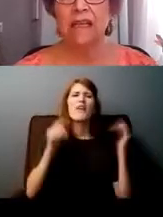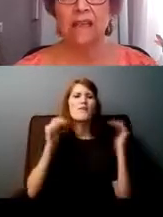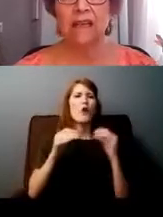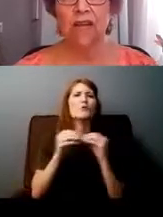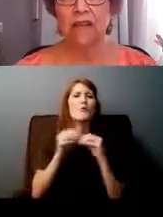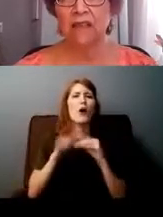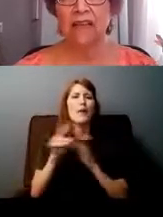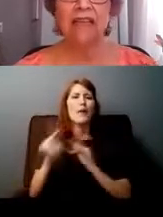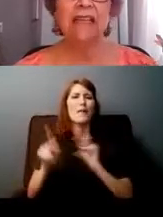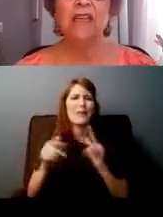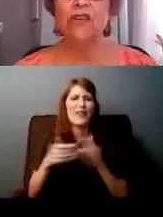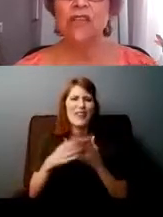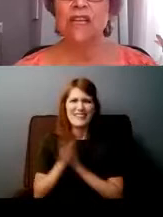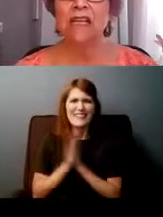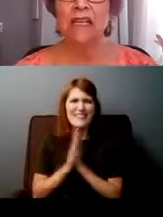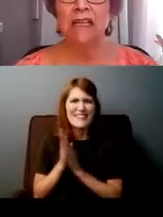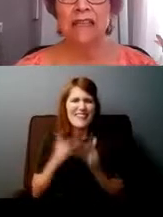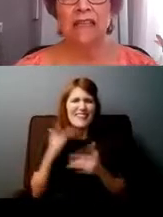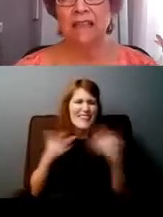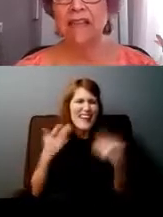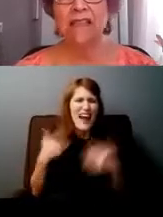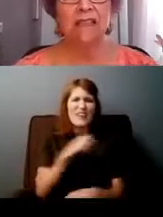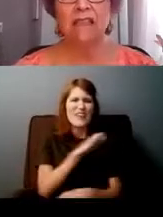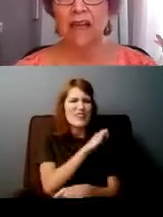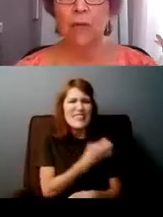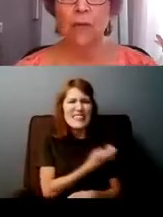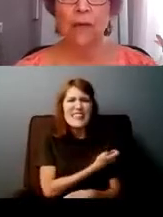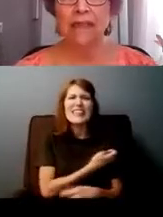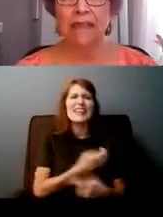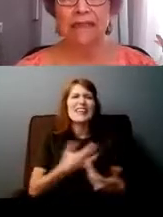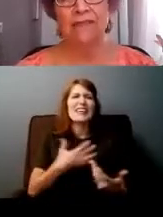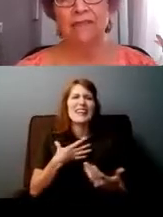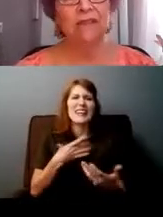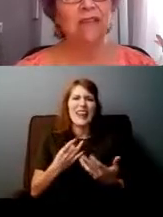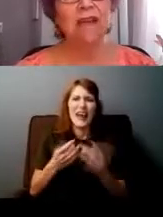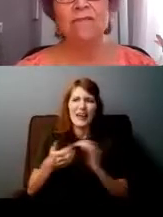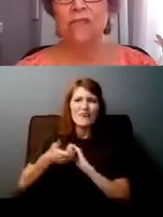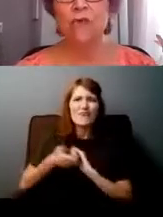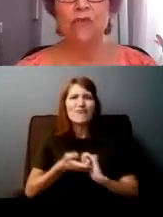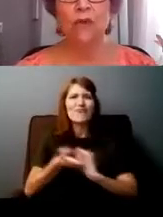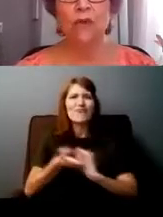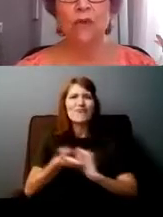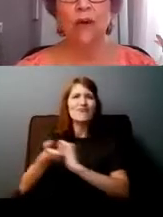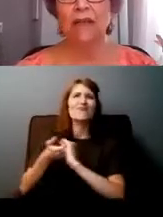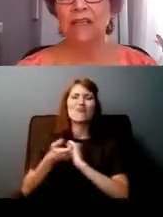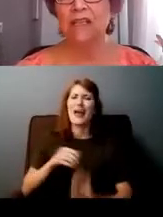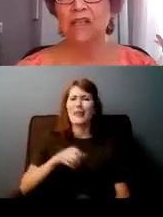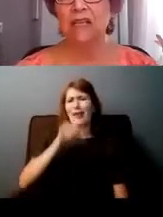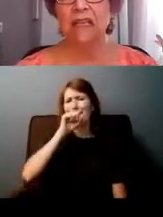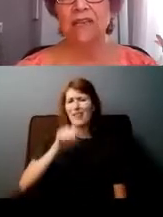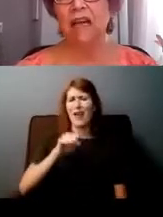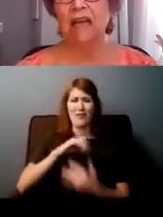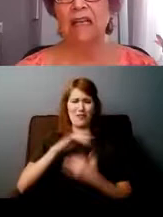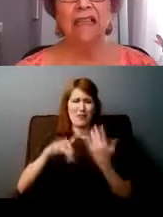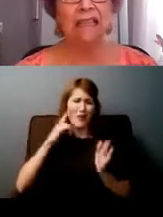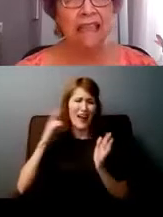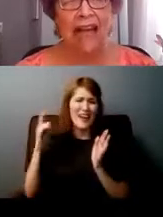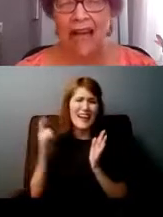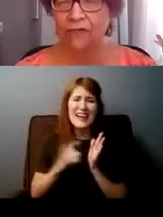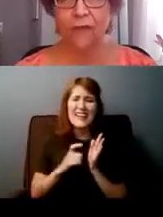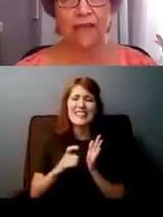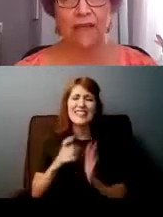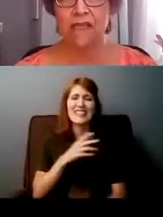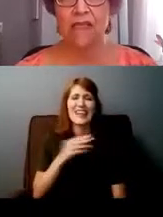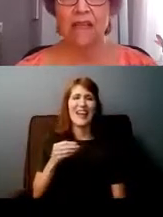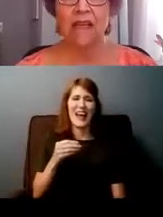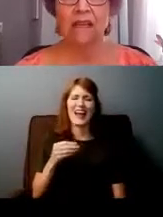enthusiastic, they've got a lot of energy, they like to collaborate, and they love social recognition, and they've got a lot